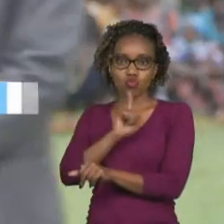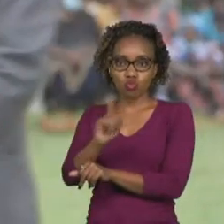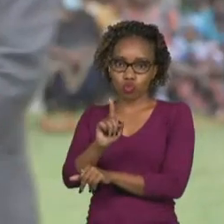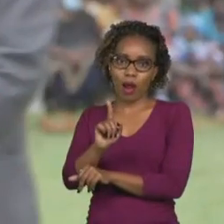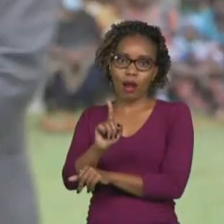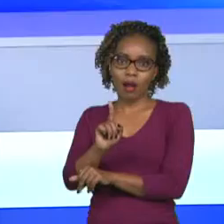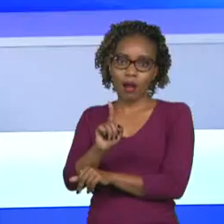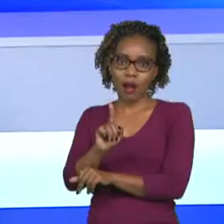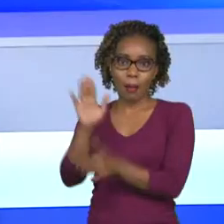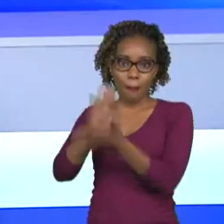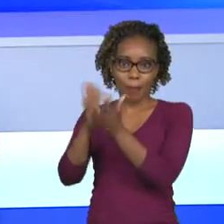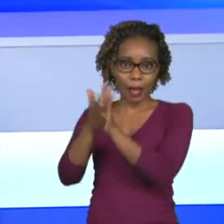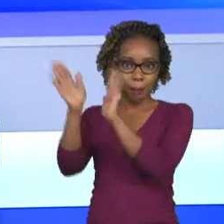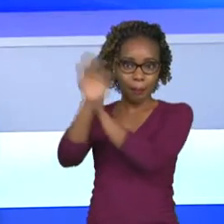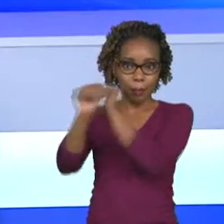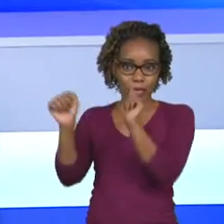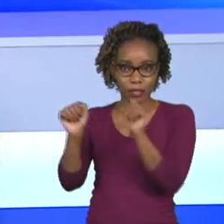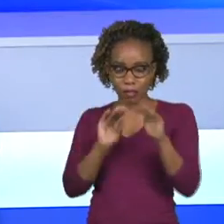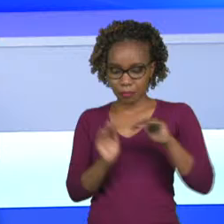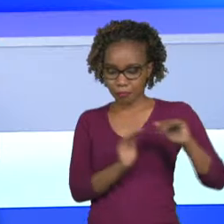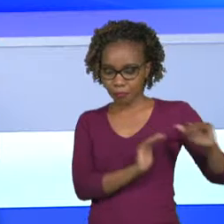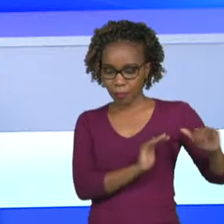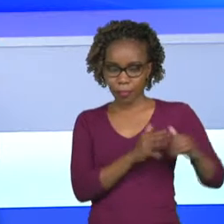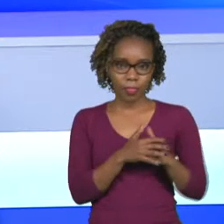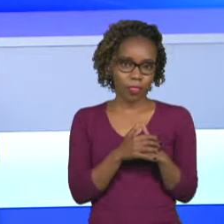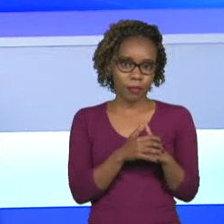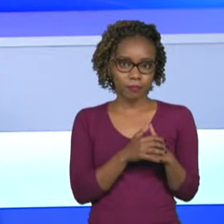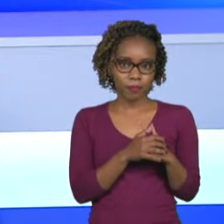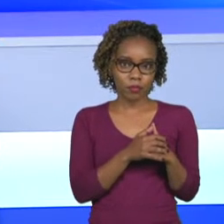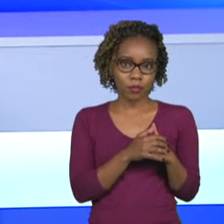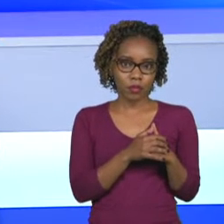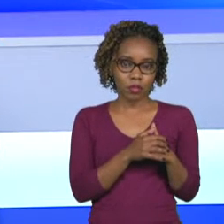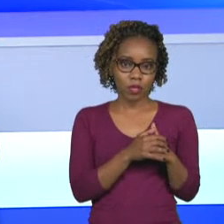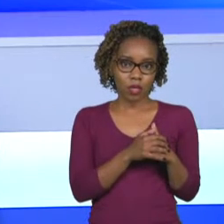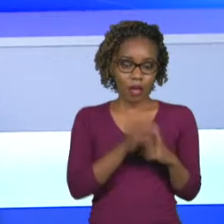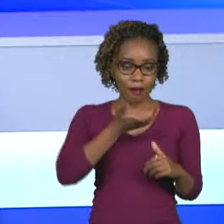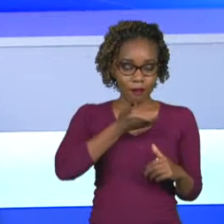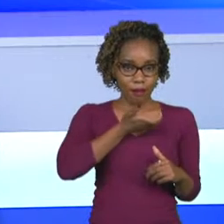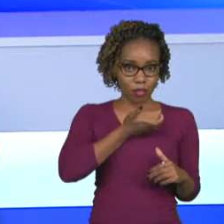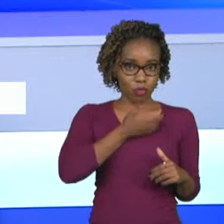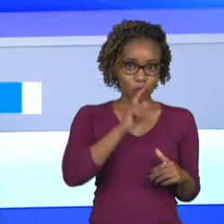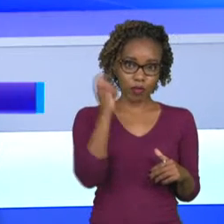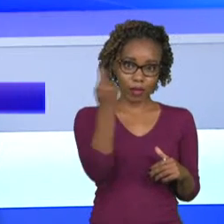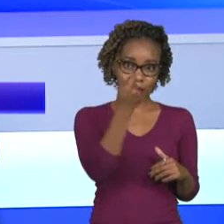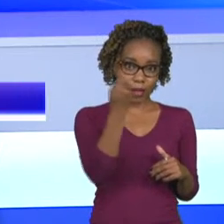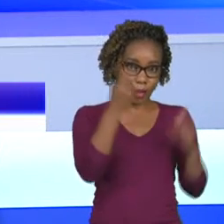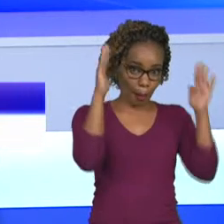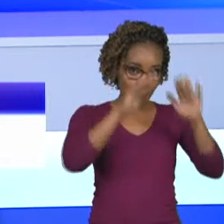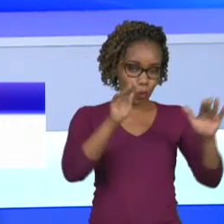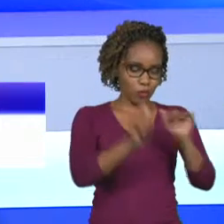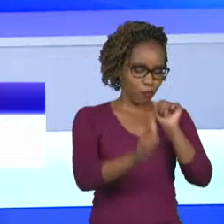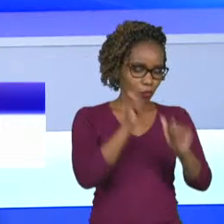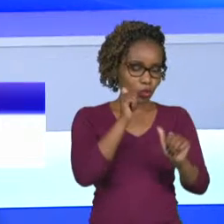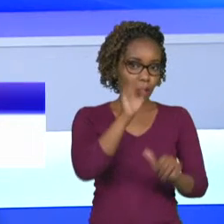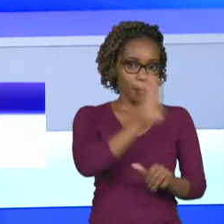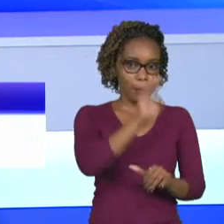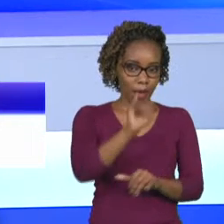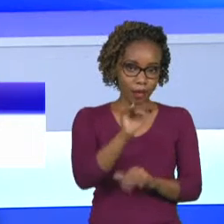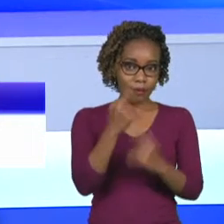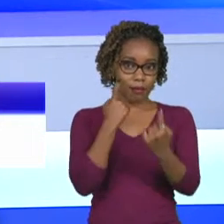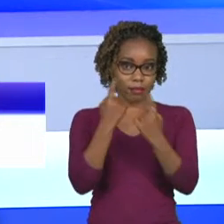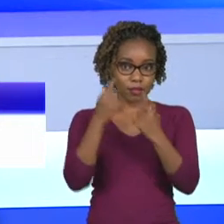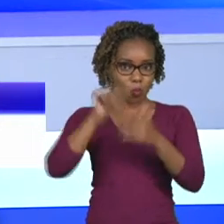tumelipa deni. Moving on, the Supreme Council of Kenya Muslims, SUPKEM, has rejected the BBI report, terming